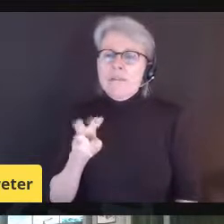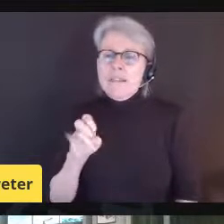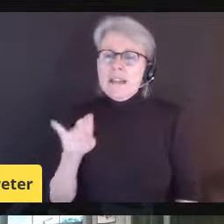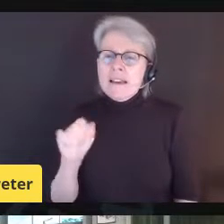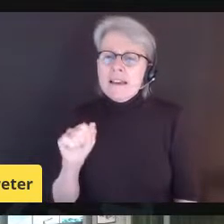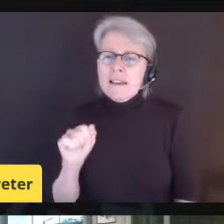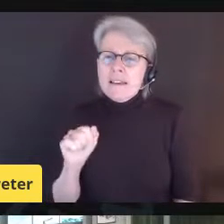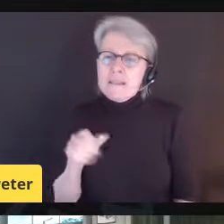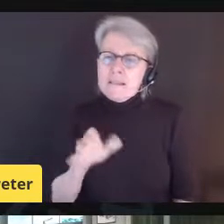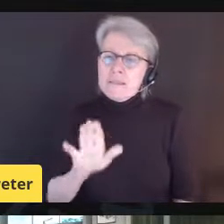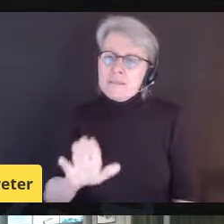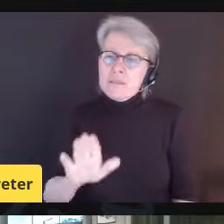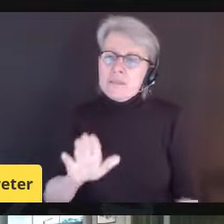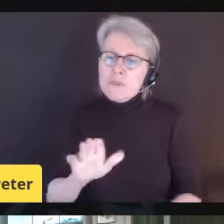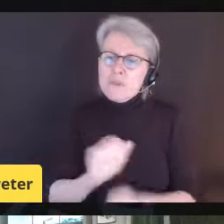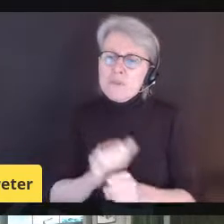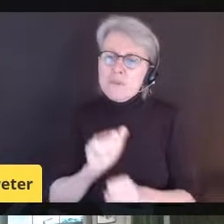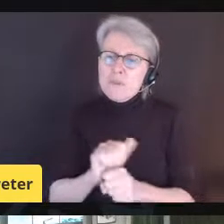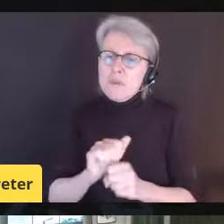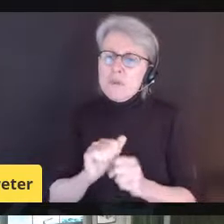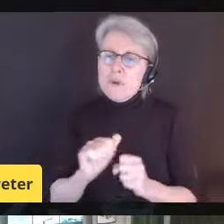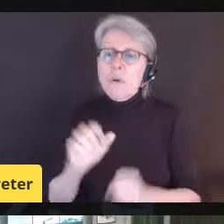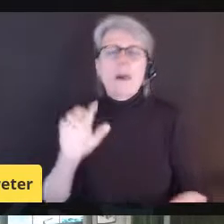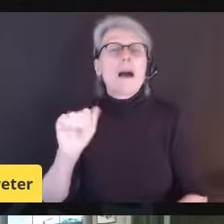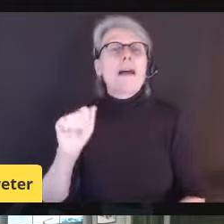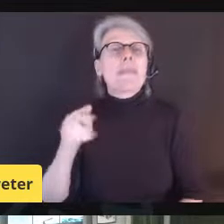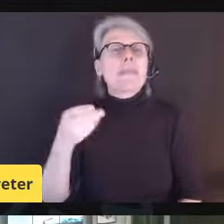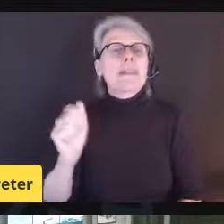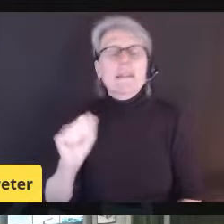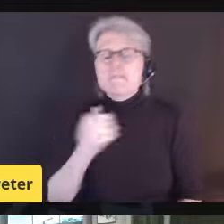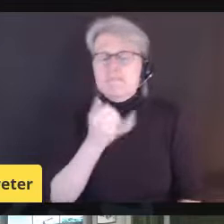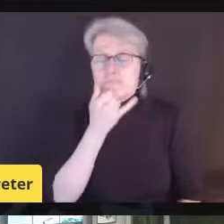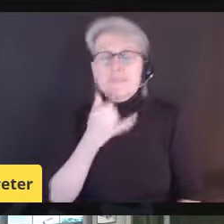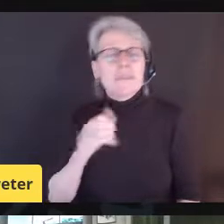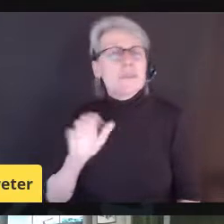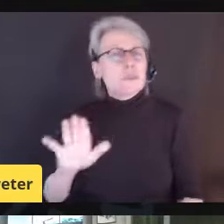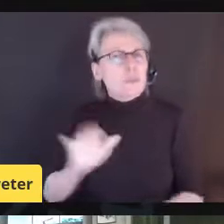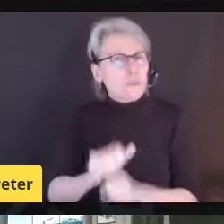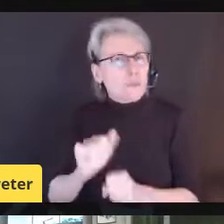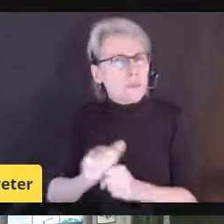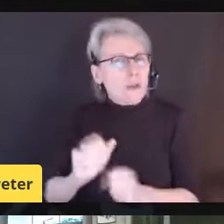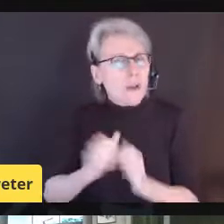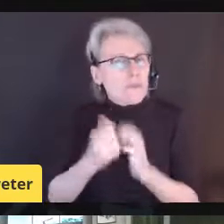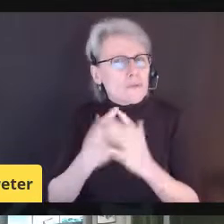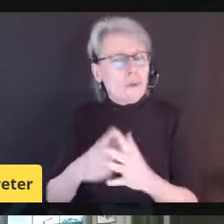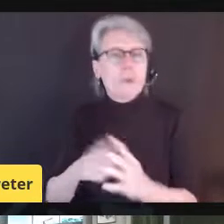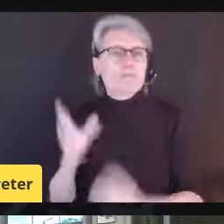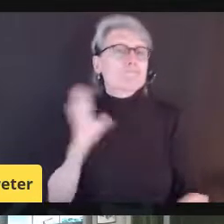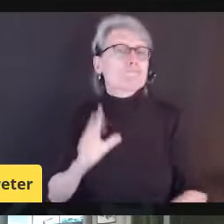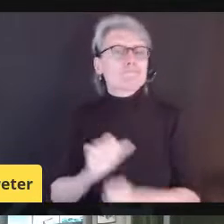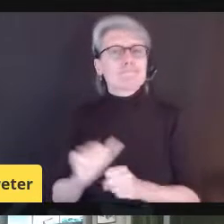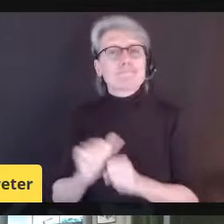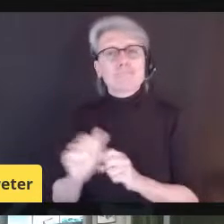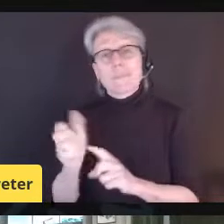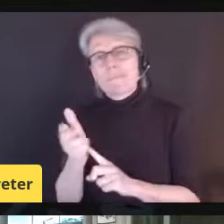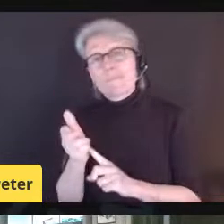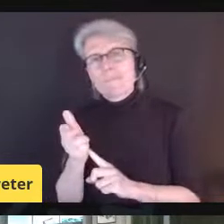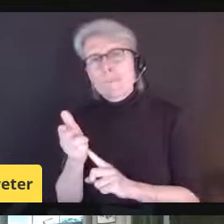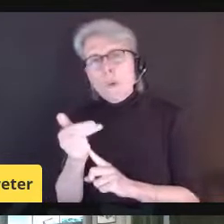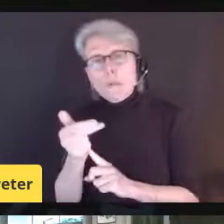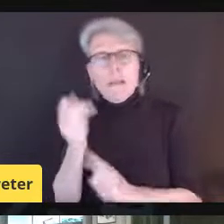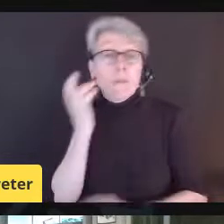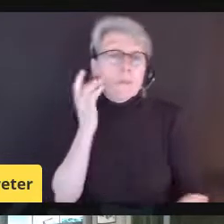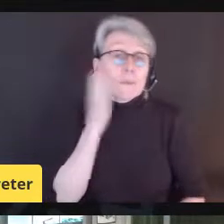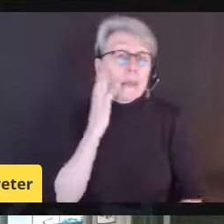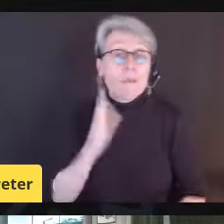in the career that you're in? I actually was working in a hotel at the time and had no real connection with